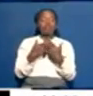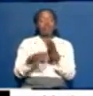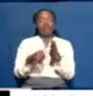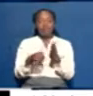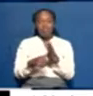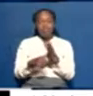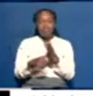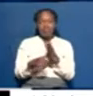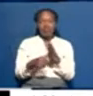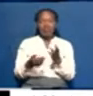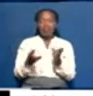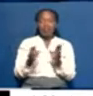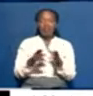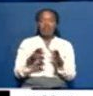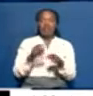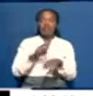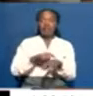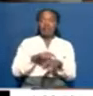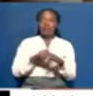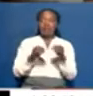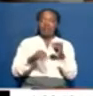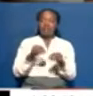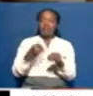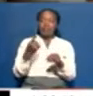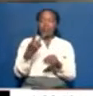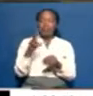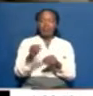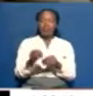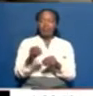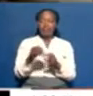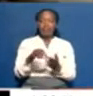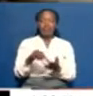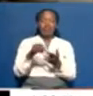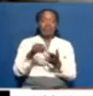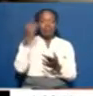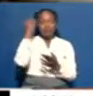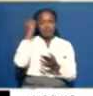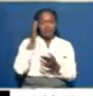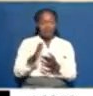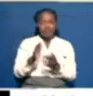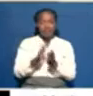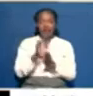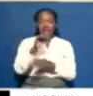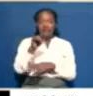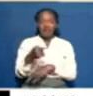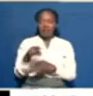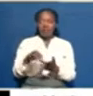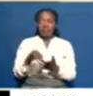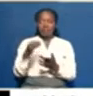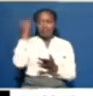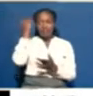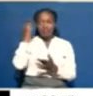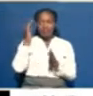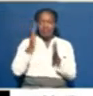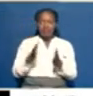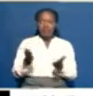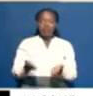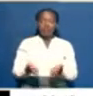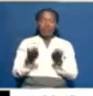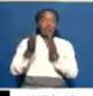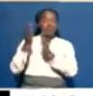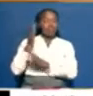elections, 120 special magistrates and 3,000 police officers have been allocated to enhance security for judges